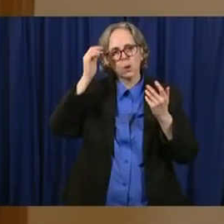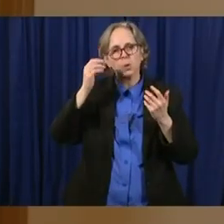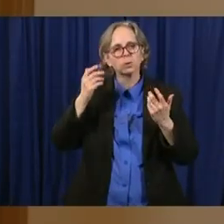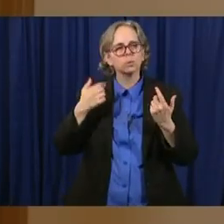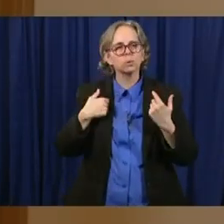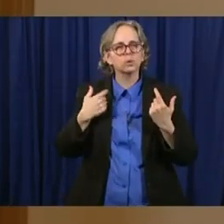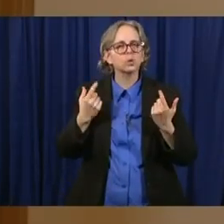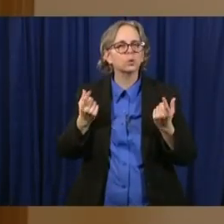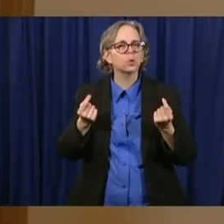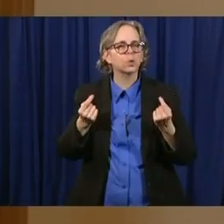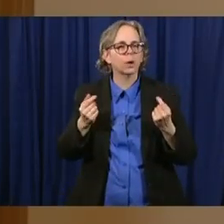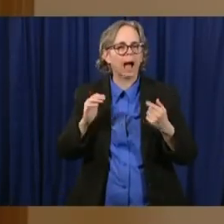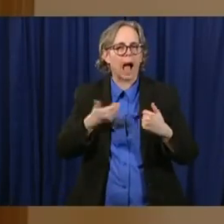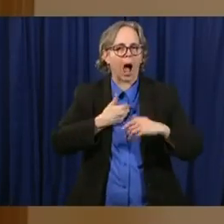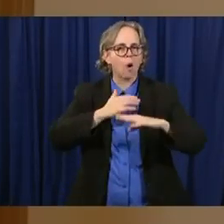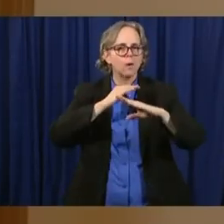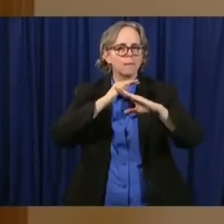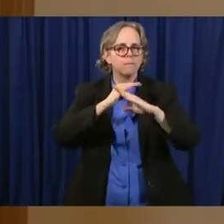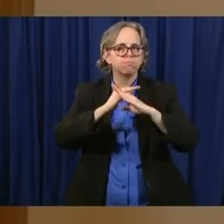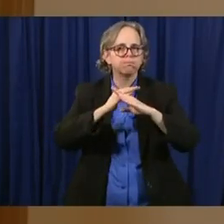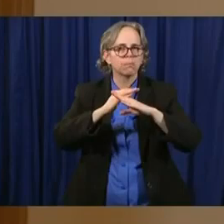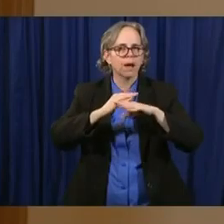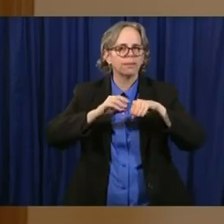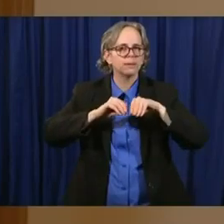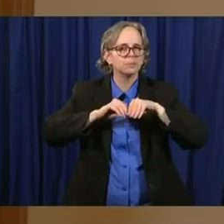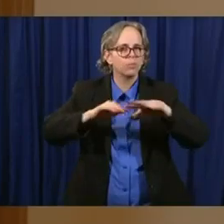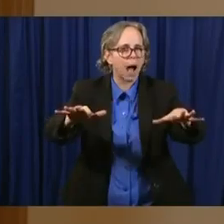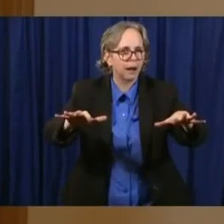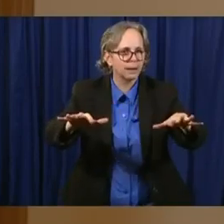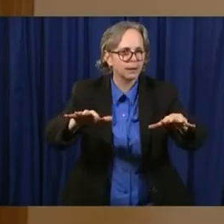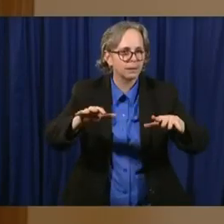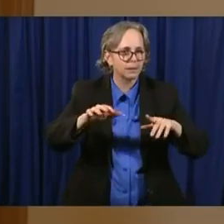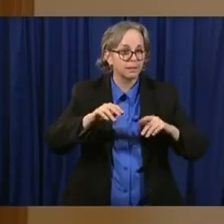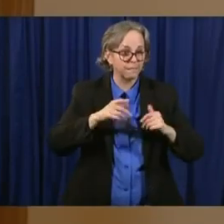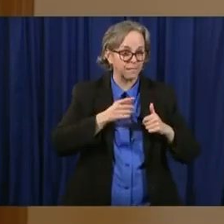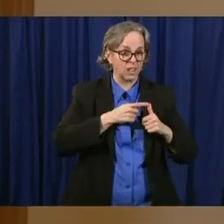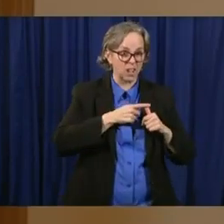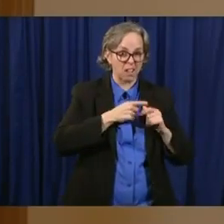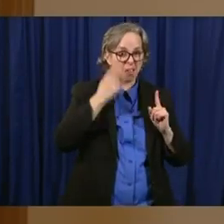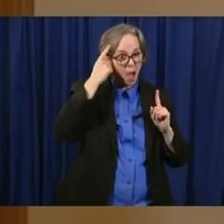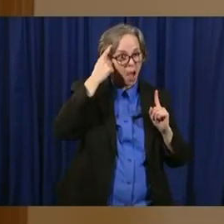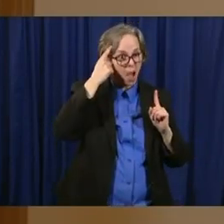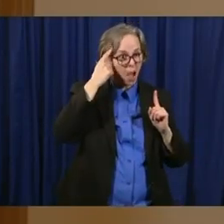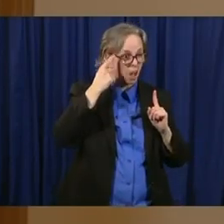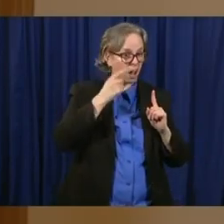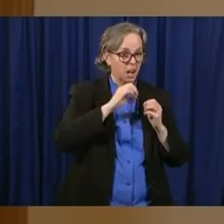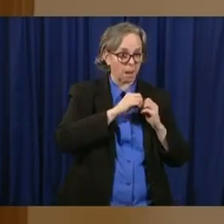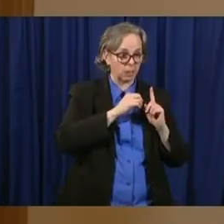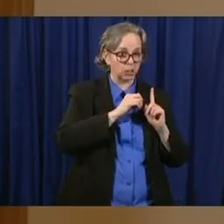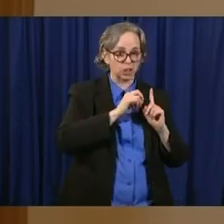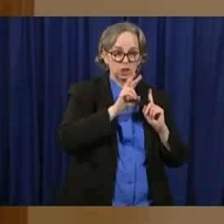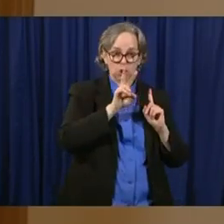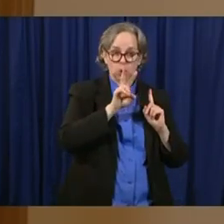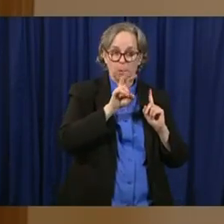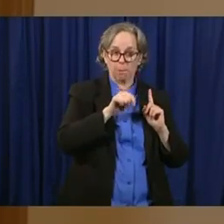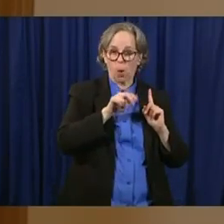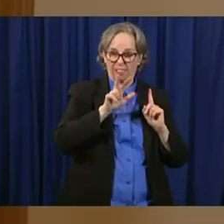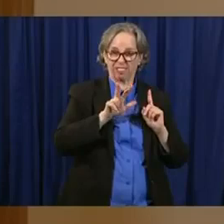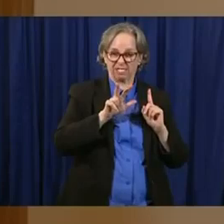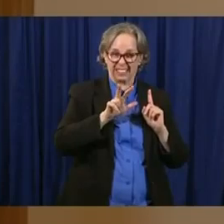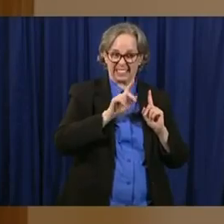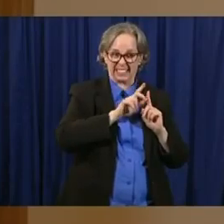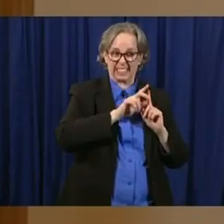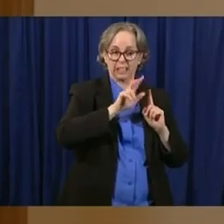that spread. So the R0 for this was at first told to be 2.3. You want an R0, whenever